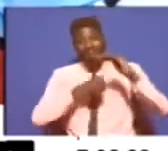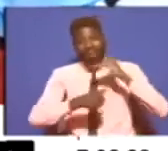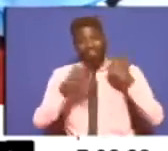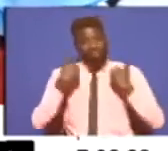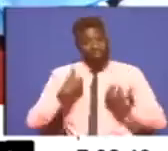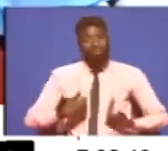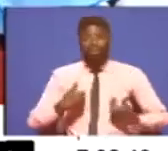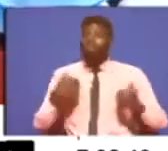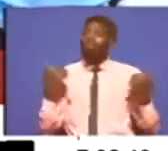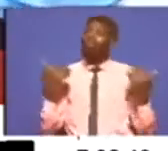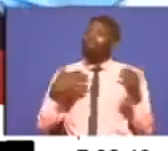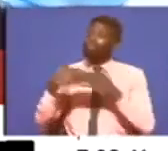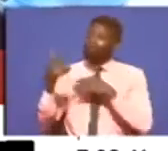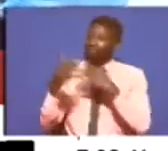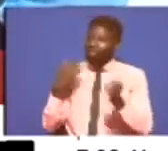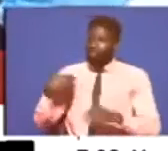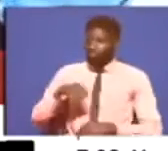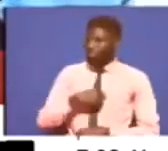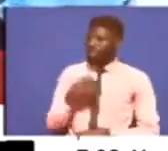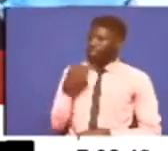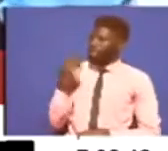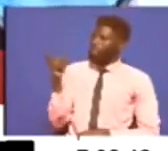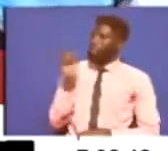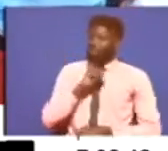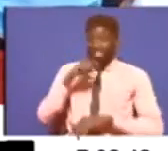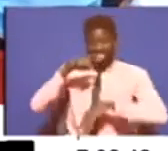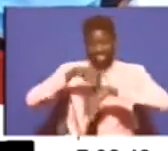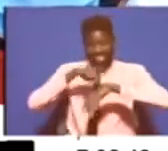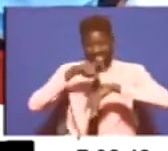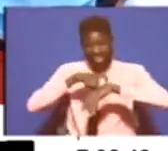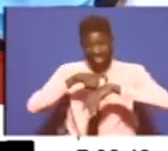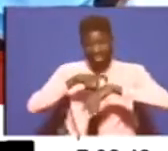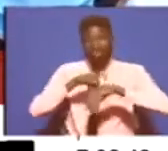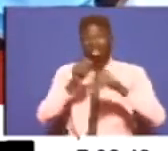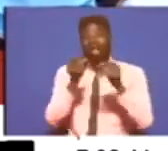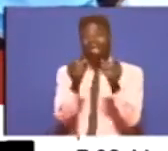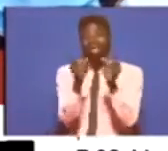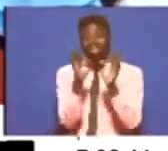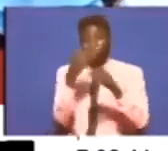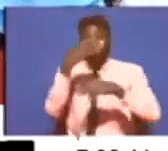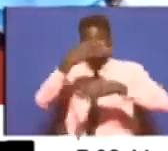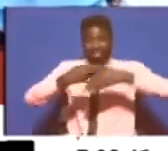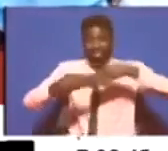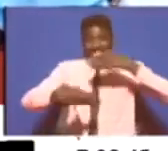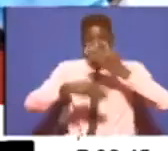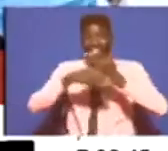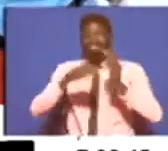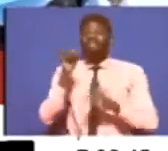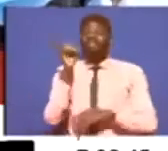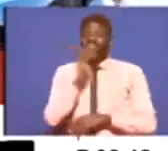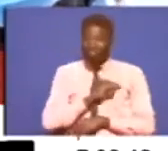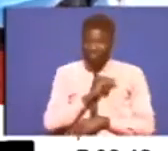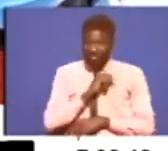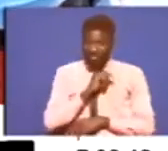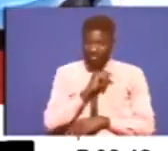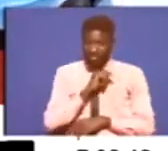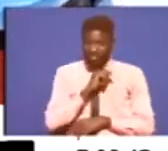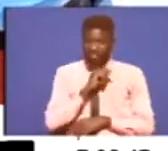And we already said that the turnaround time after you have completed from here to Jogo should not be more than